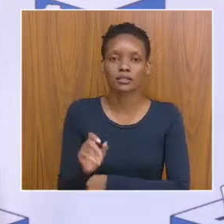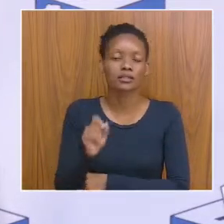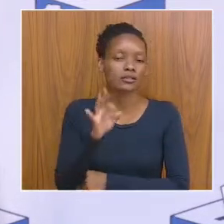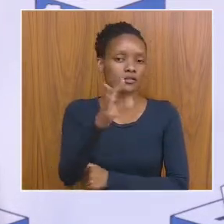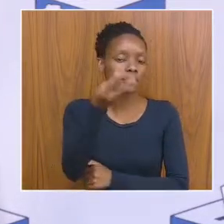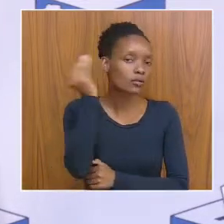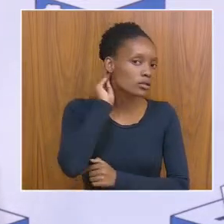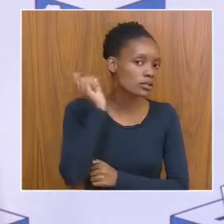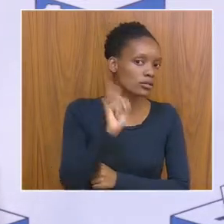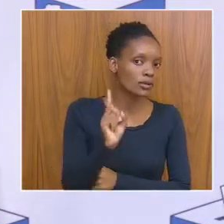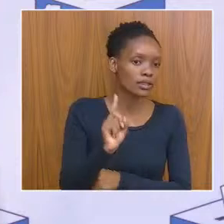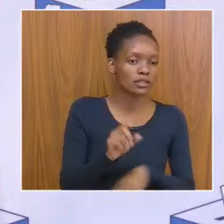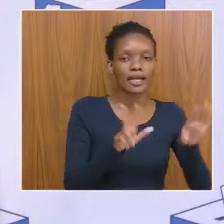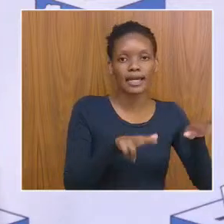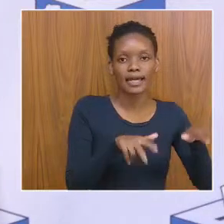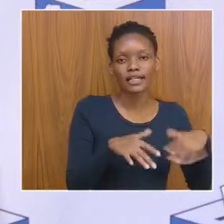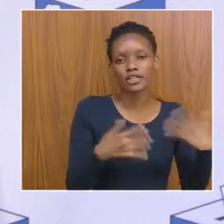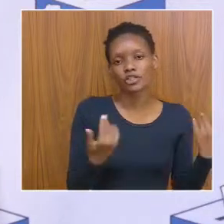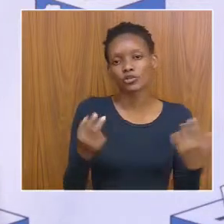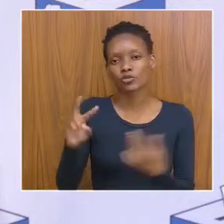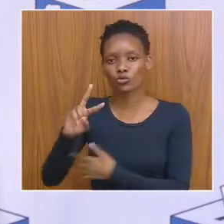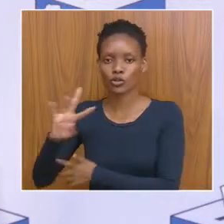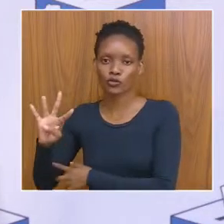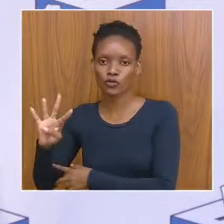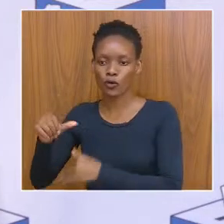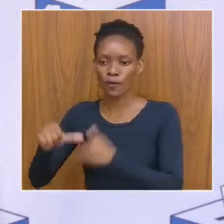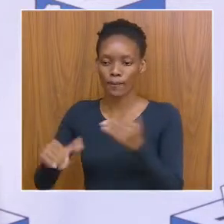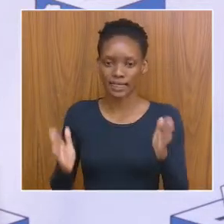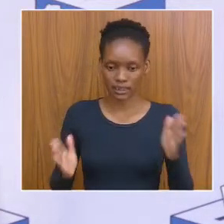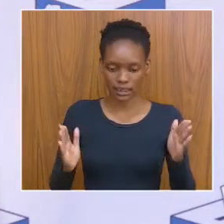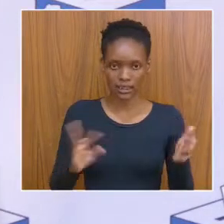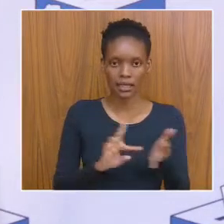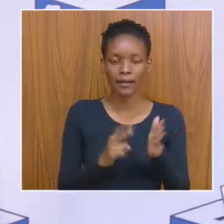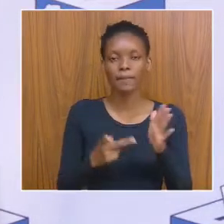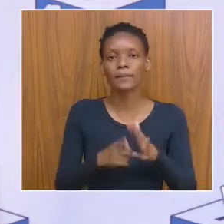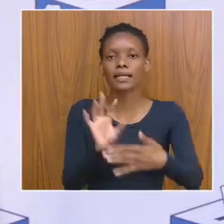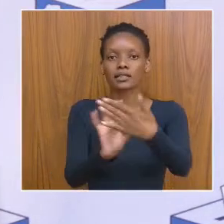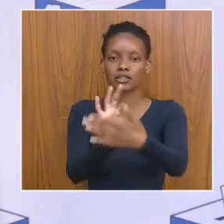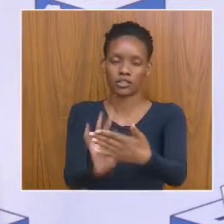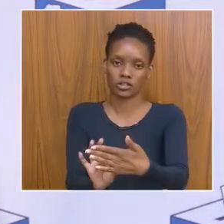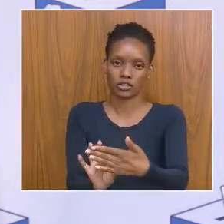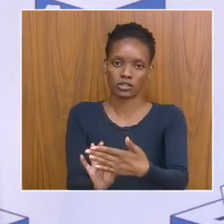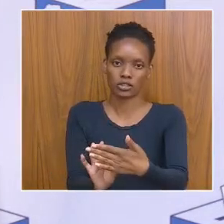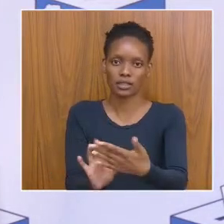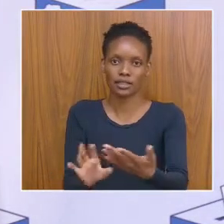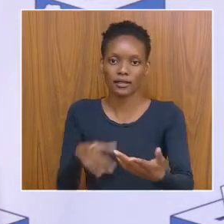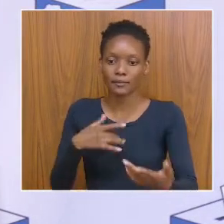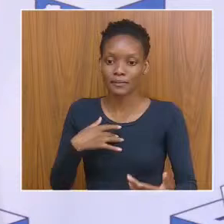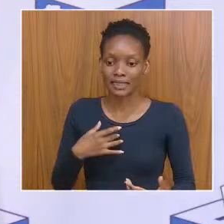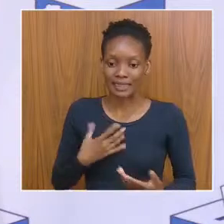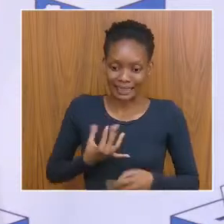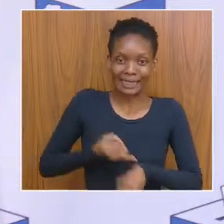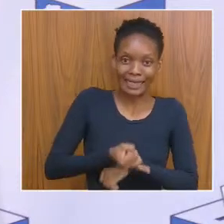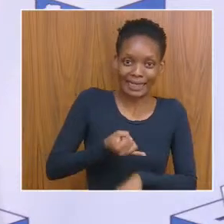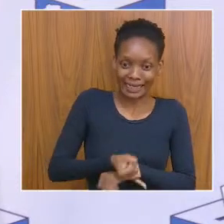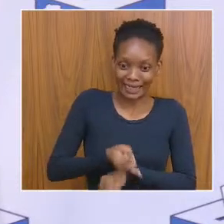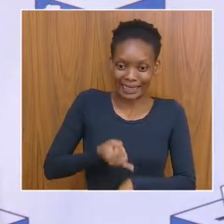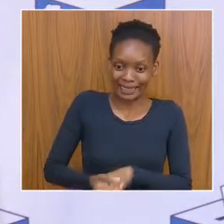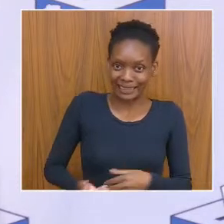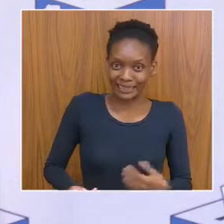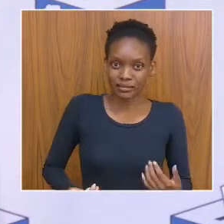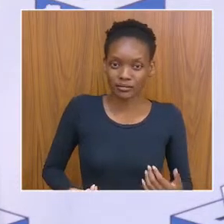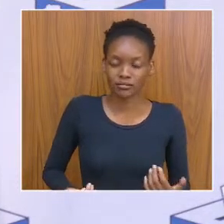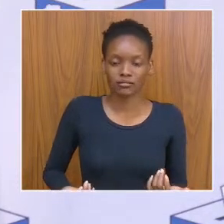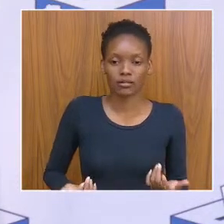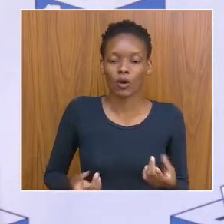following, it takes 18 to 24 months to plan for an election. You don't start a few months before voting day. So